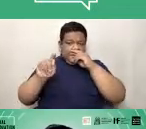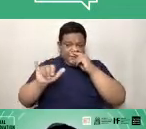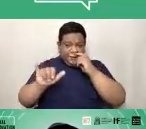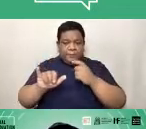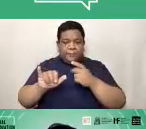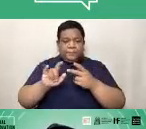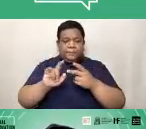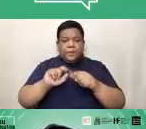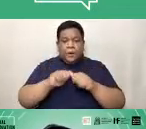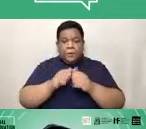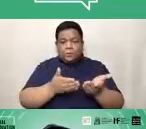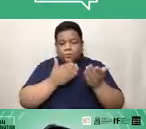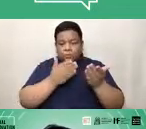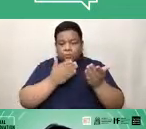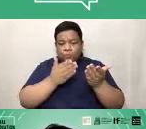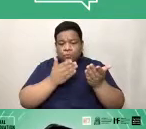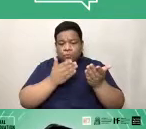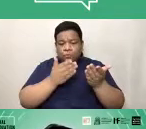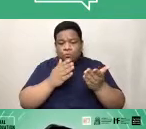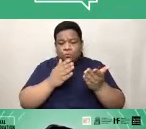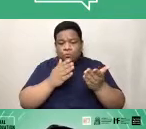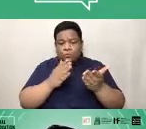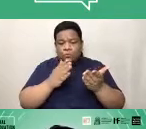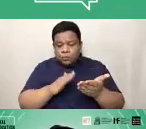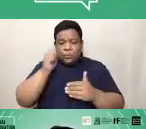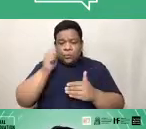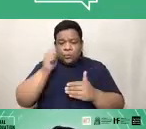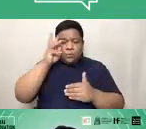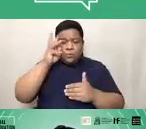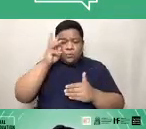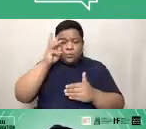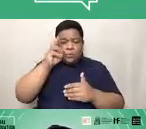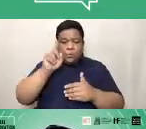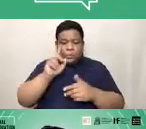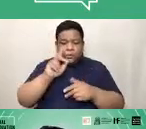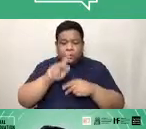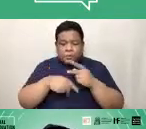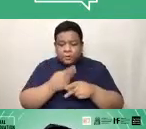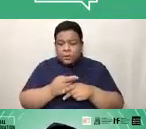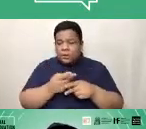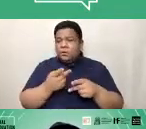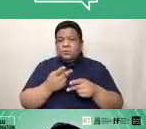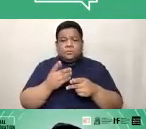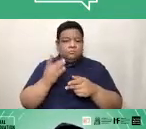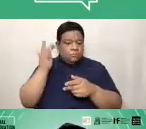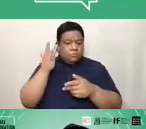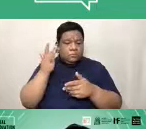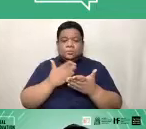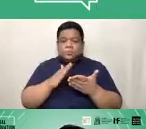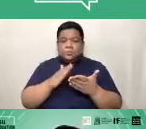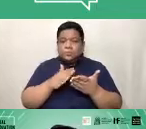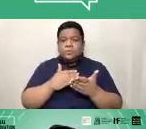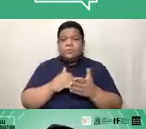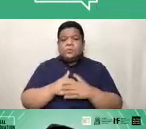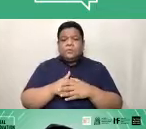it recommends your music, the way it knows what kind of tracks to listen to, how it recommends and picks which one you are likely to